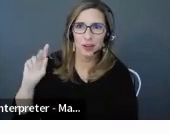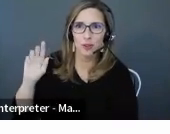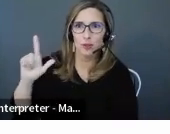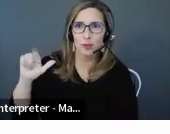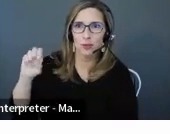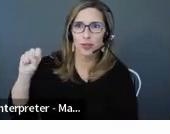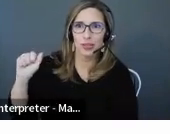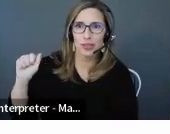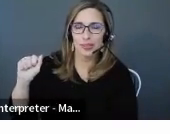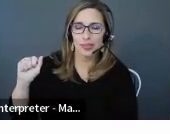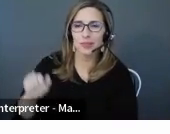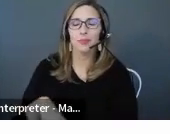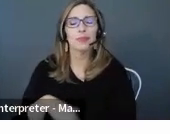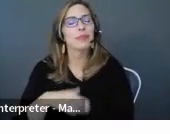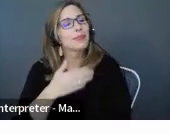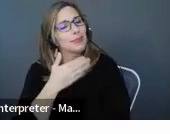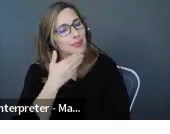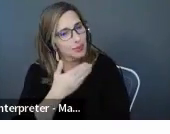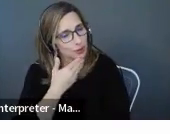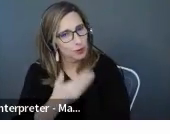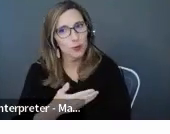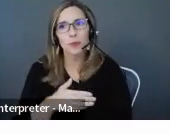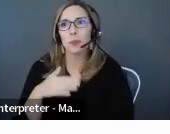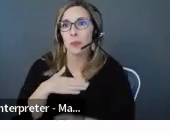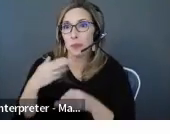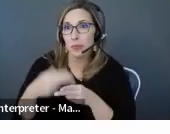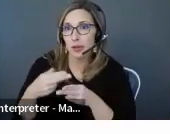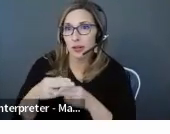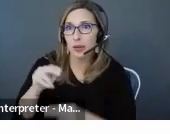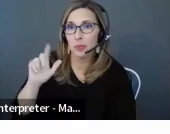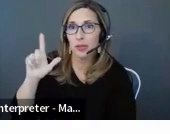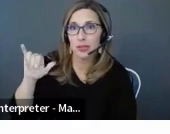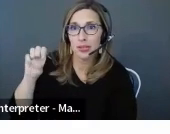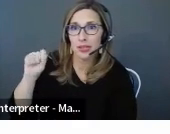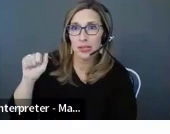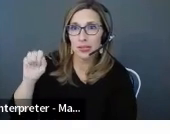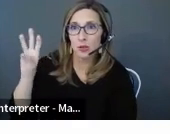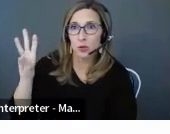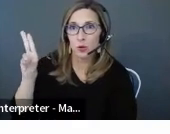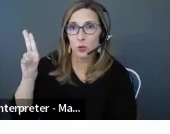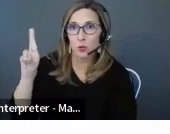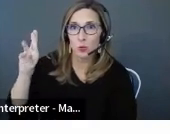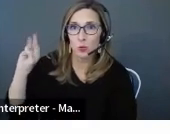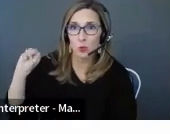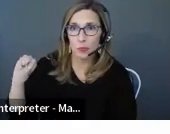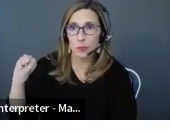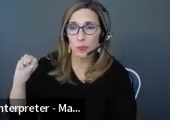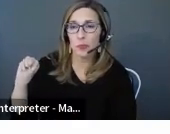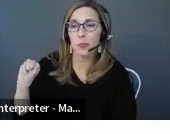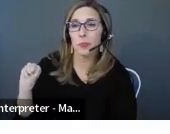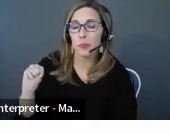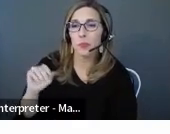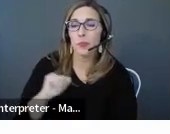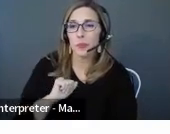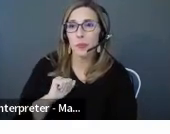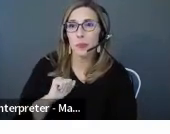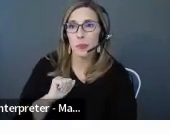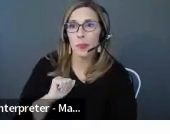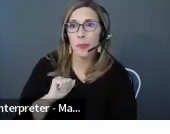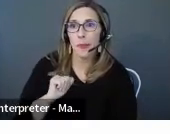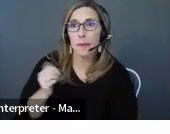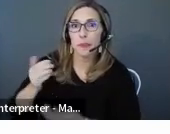Thank you so much, Michelle. And my name is Lisa Worm, and I, in partnership